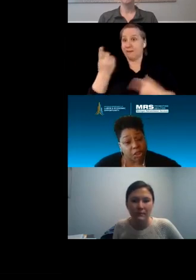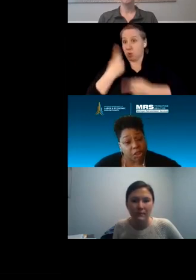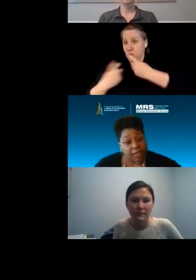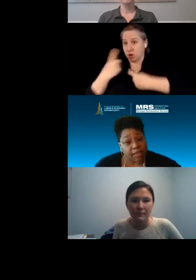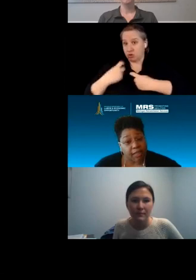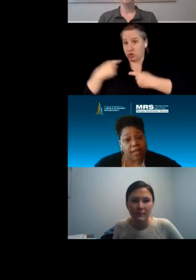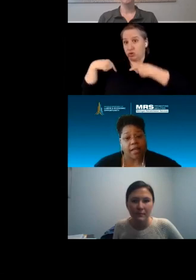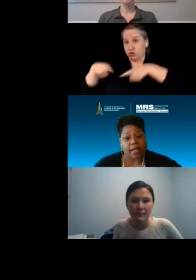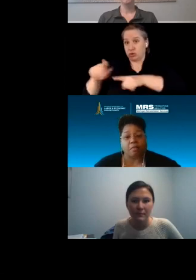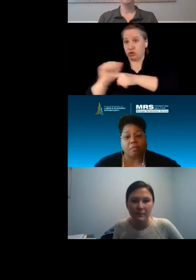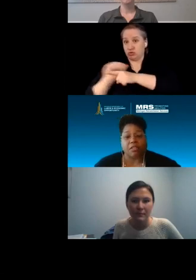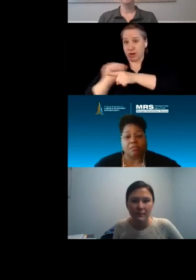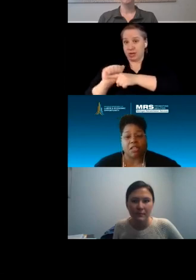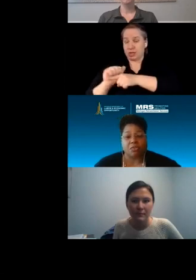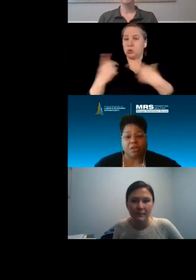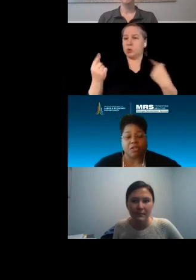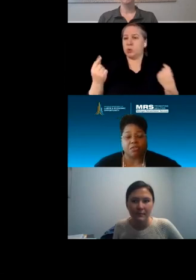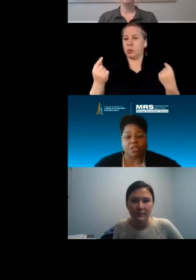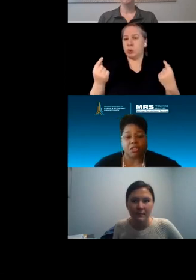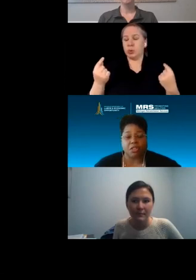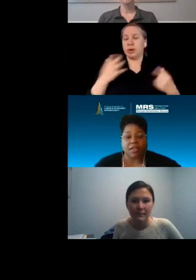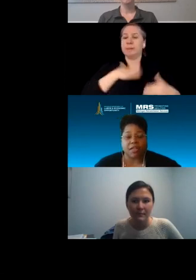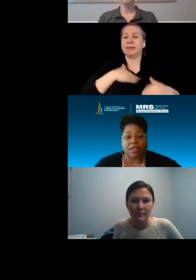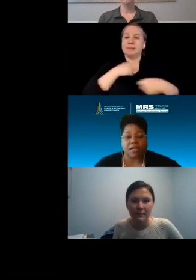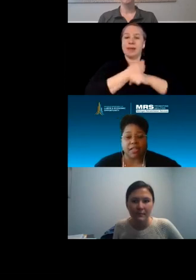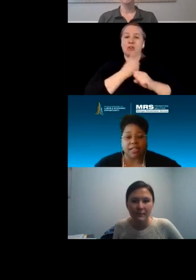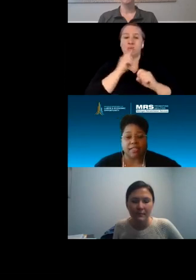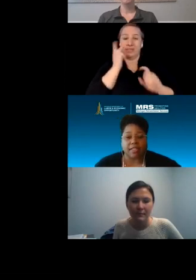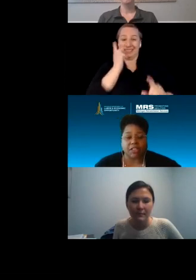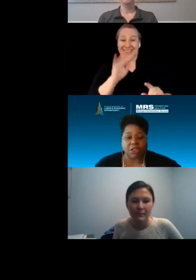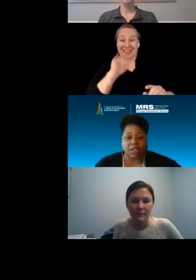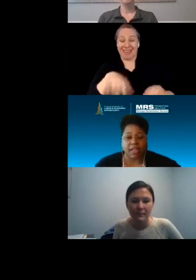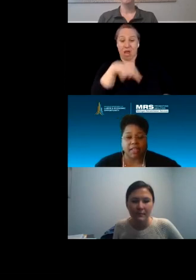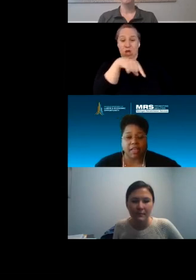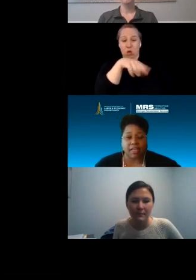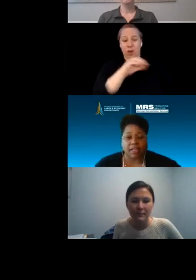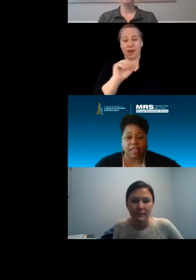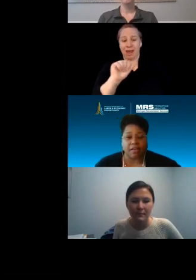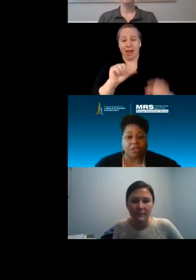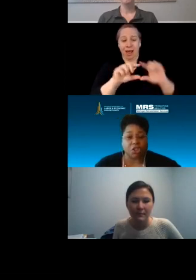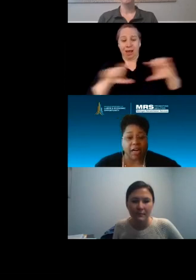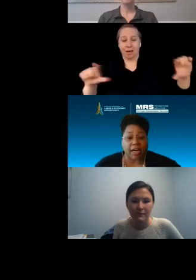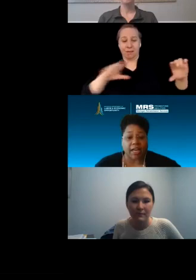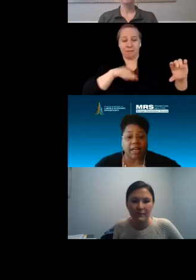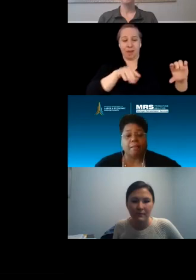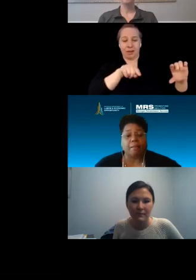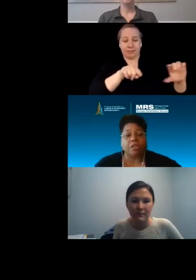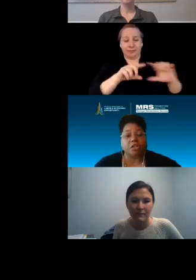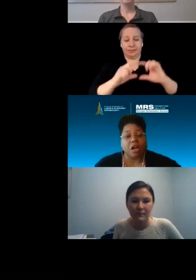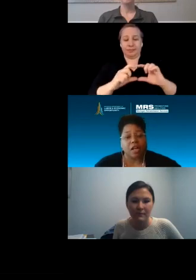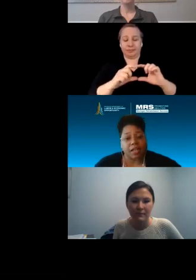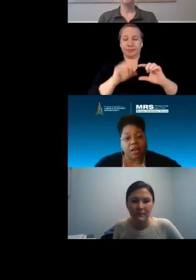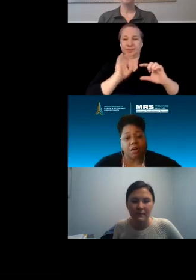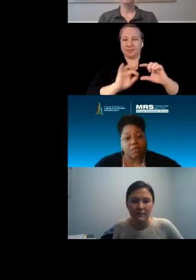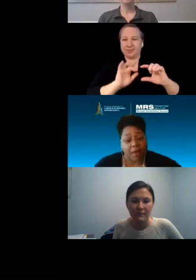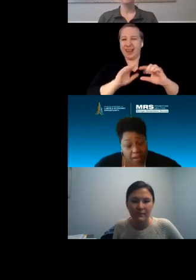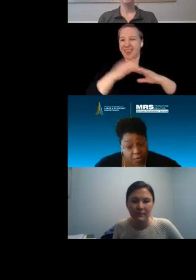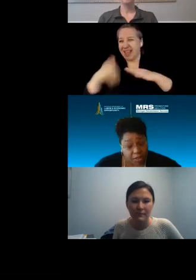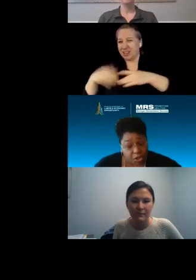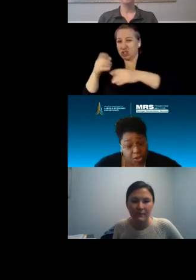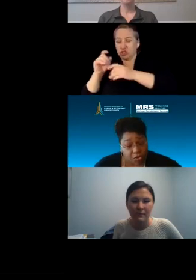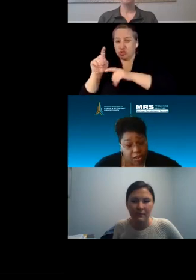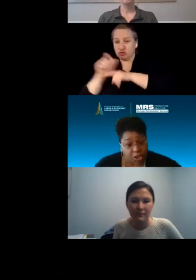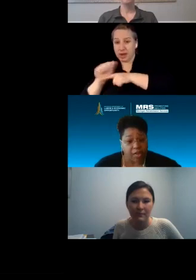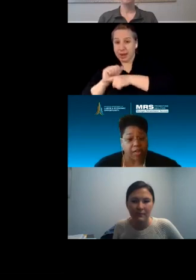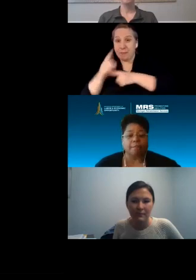the training, please make sure you use the Q&A section at the end of the training. But also, if you have